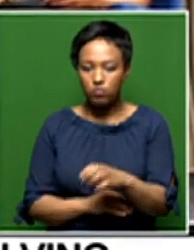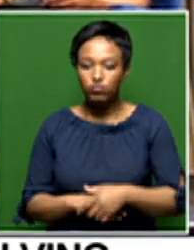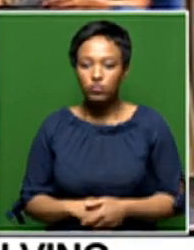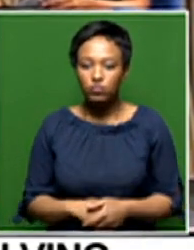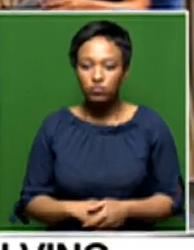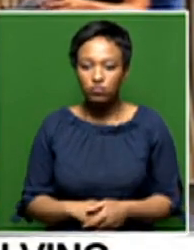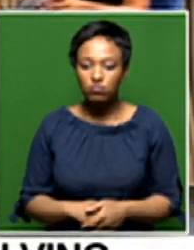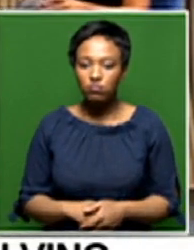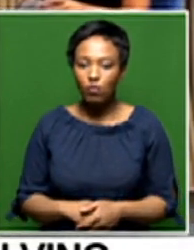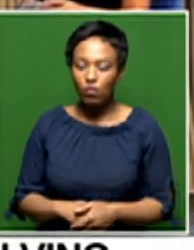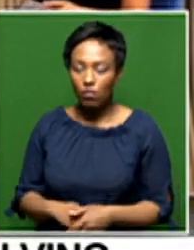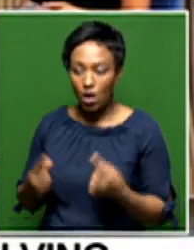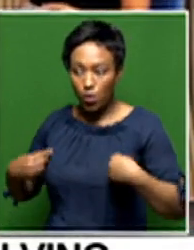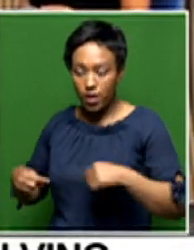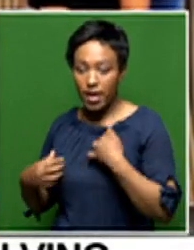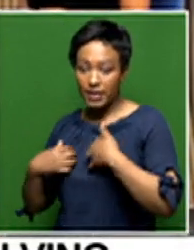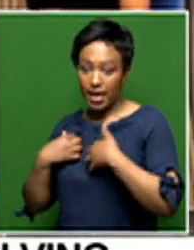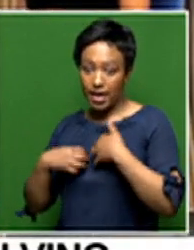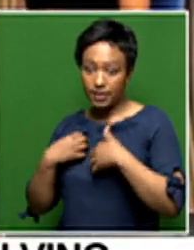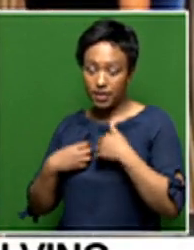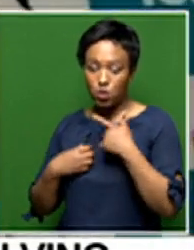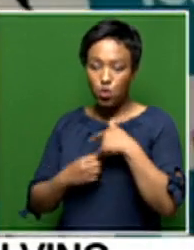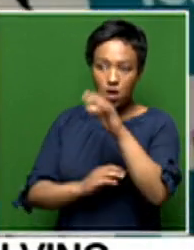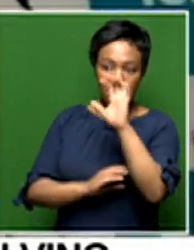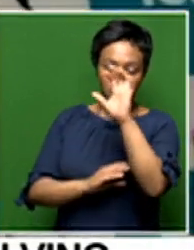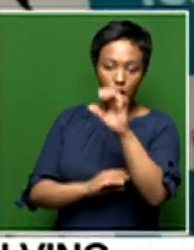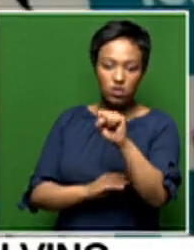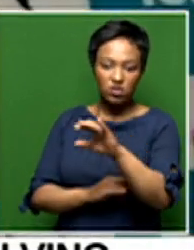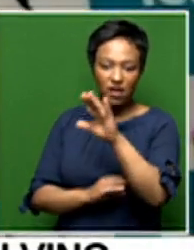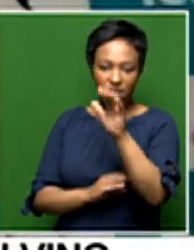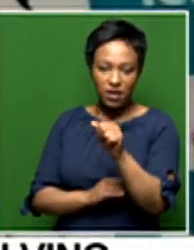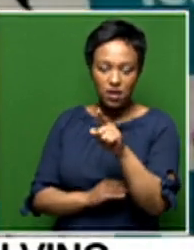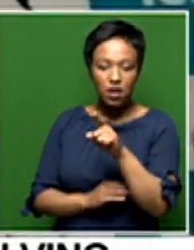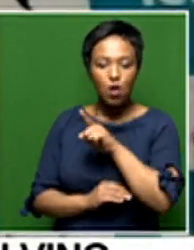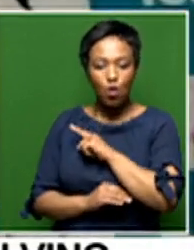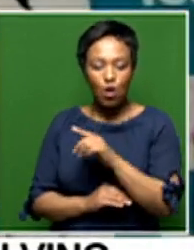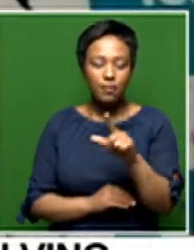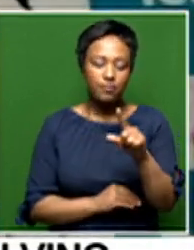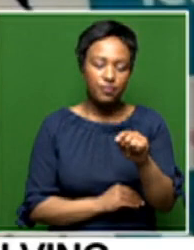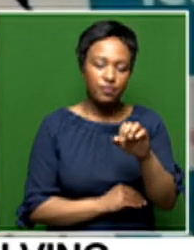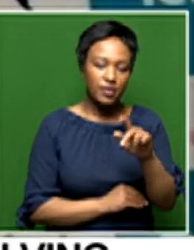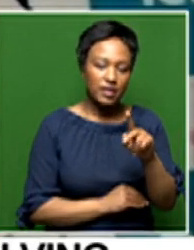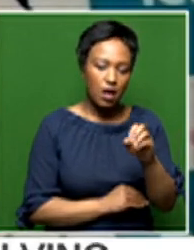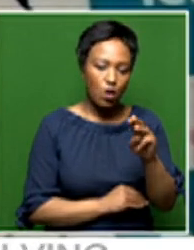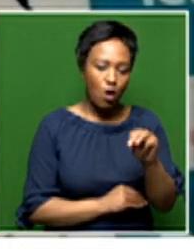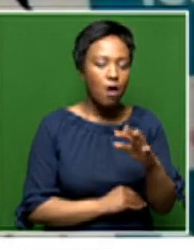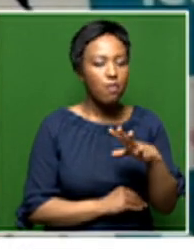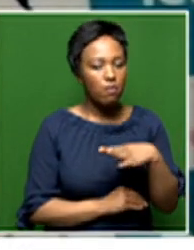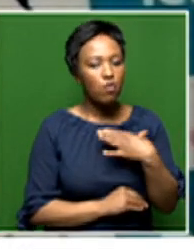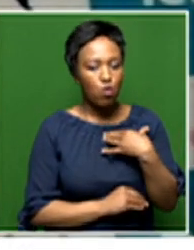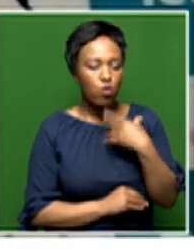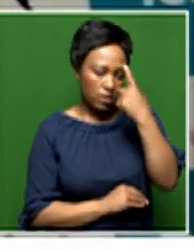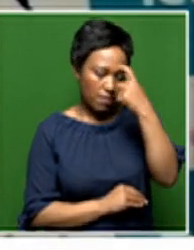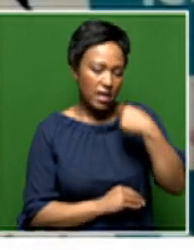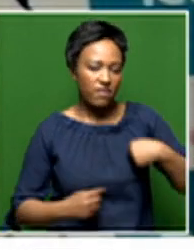We are very excited as Netball South Africa because at the end of the day, it shows that Telkom had faith in us, and they believed in us. Remember